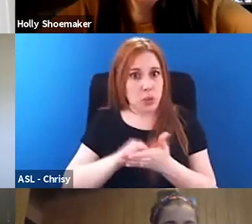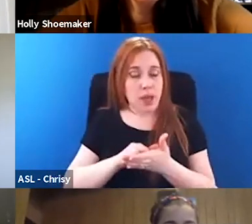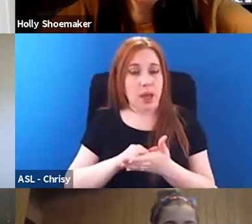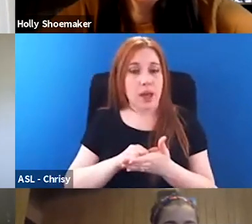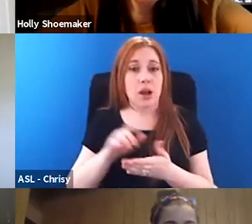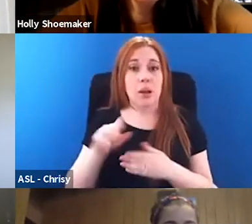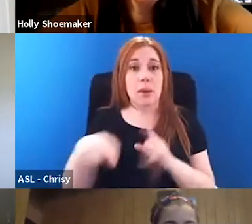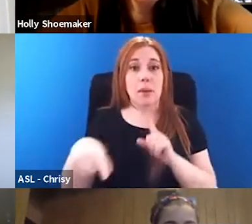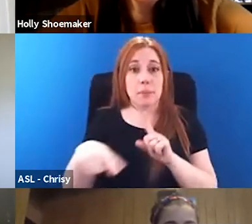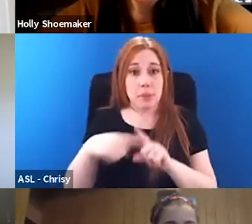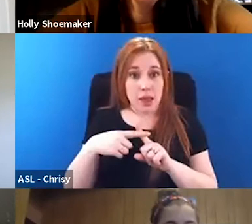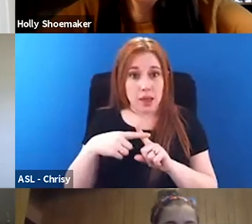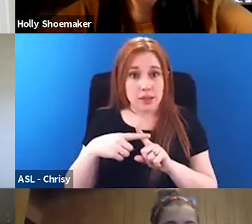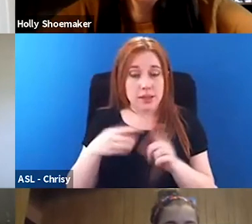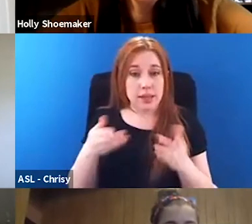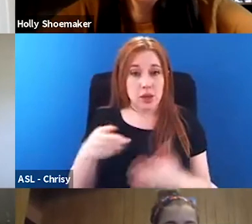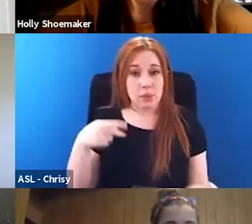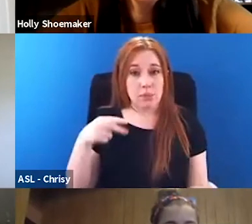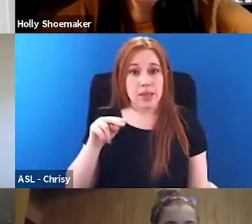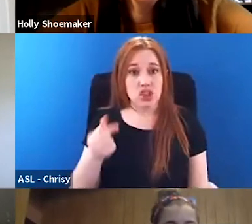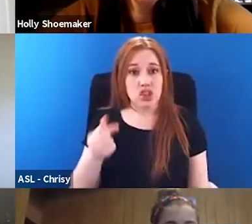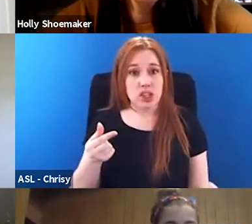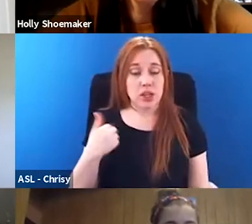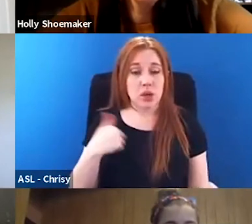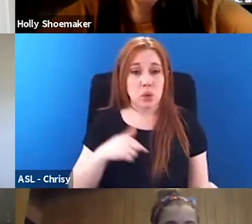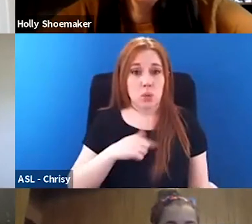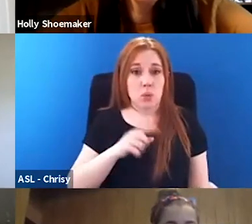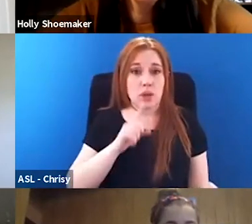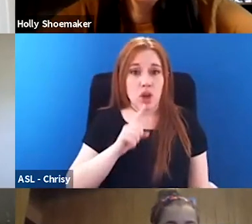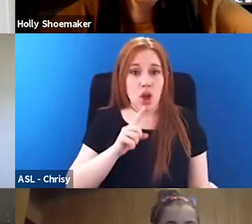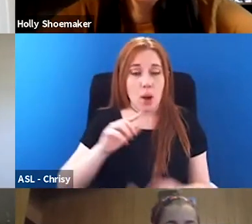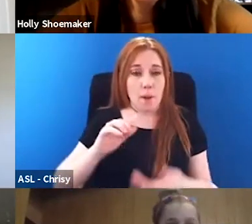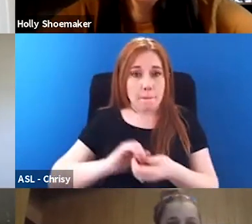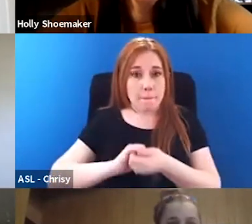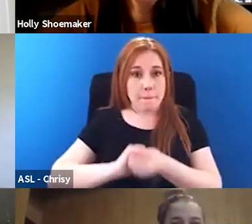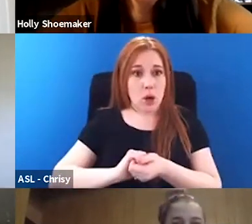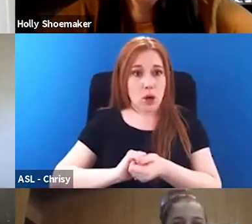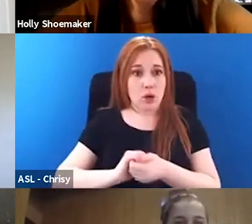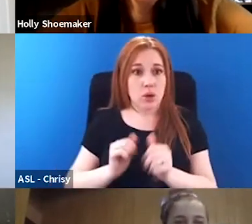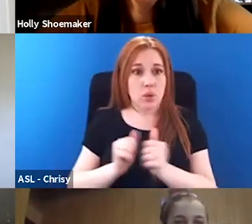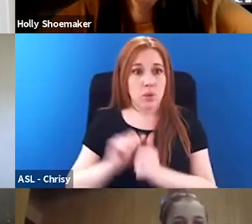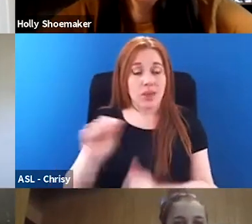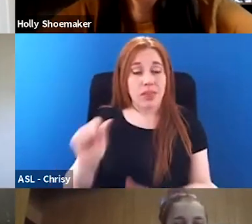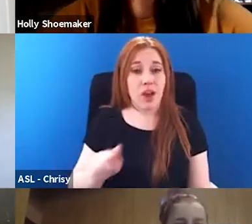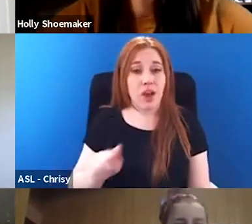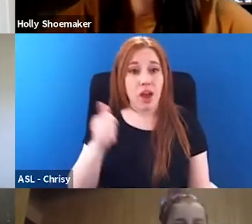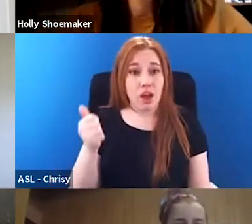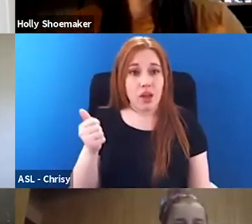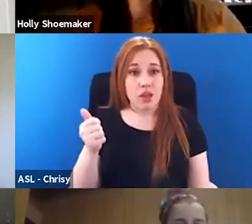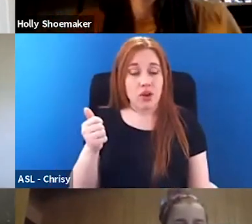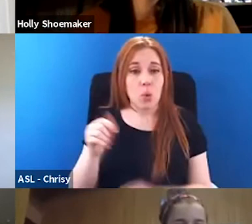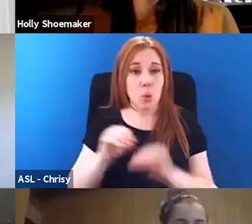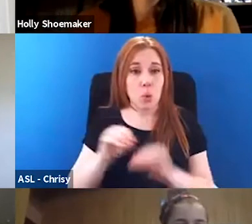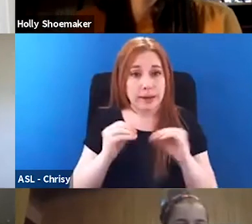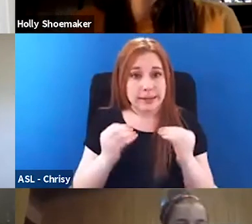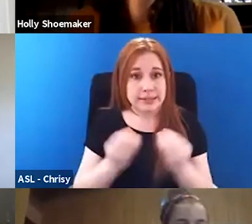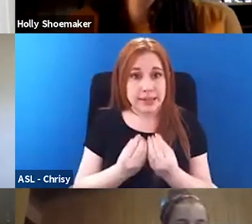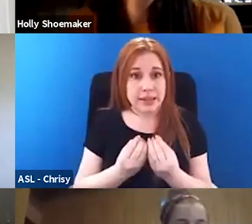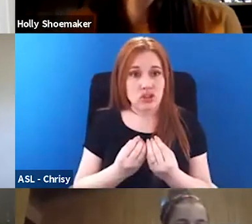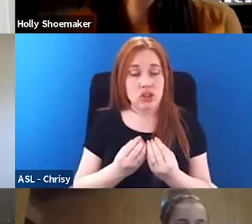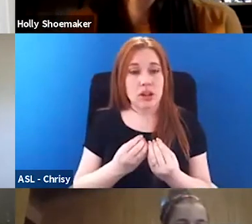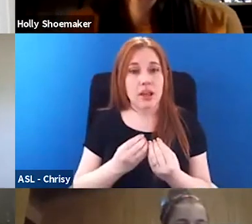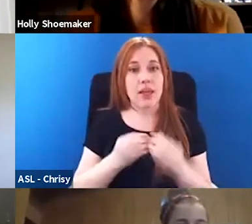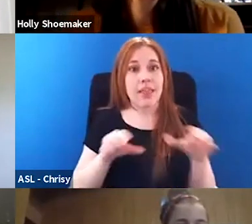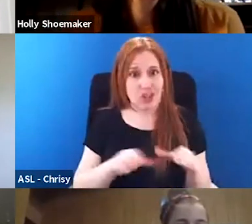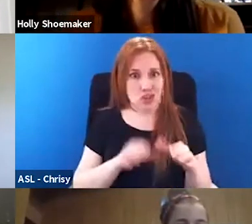add that, at P&G, we are partnering with other organizations that do